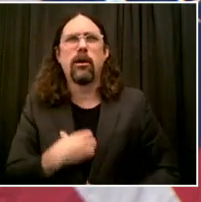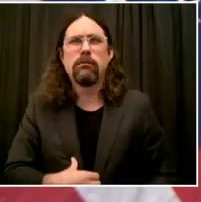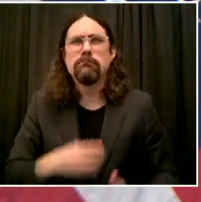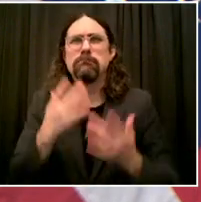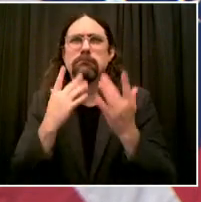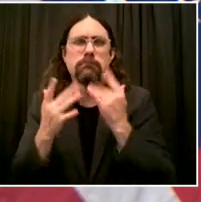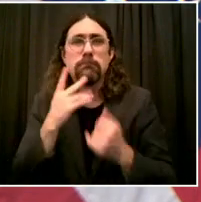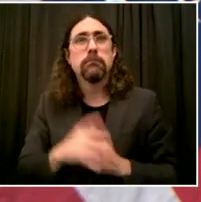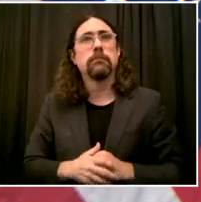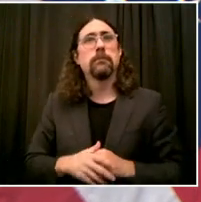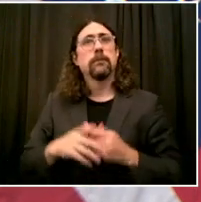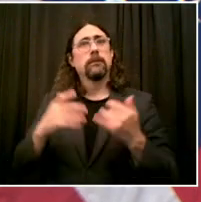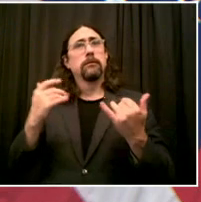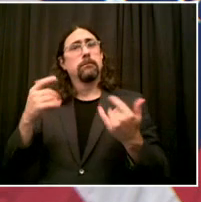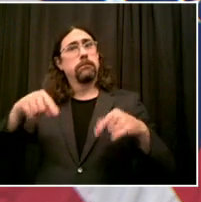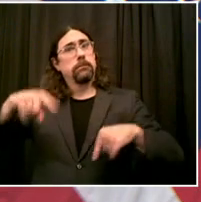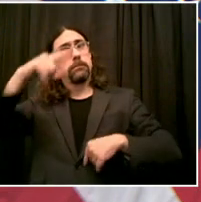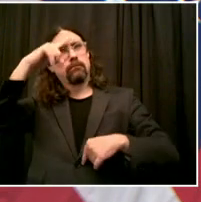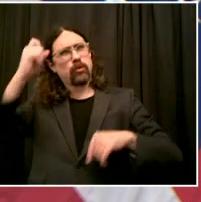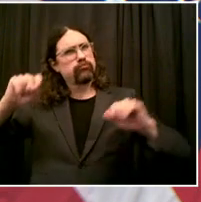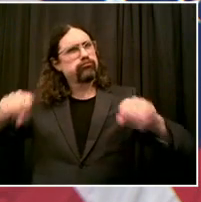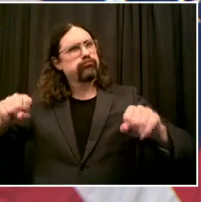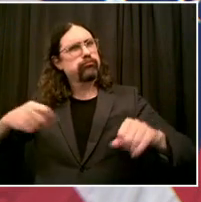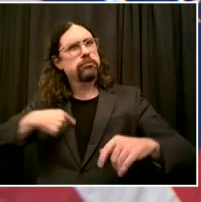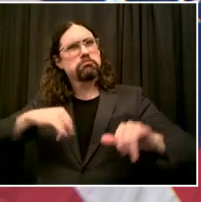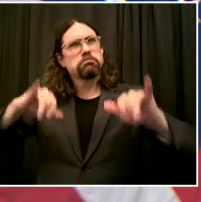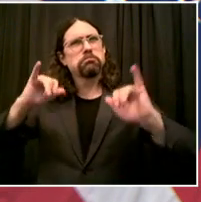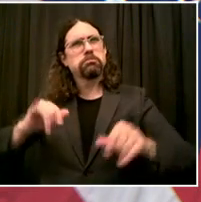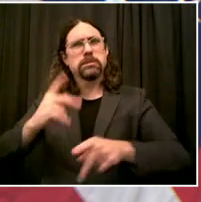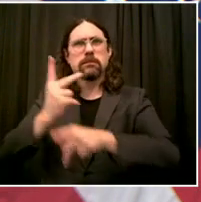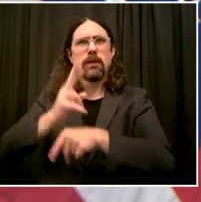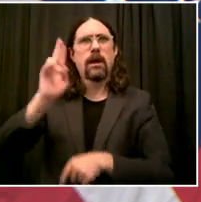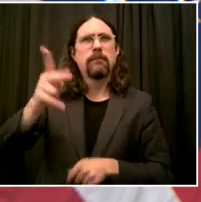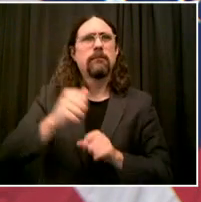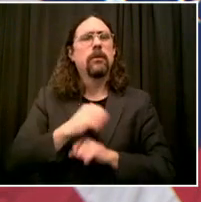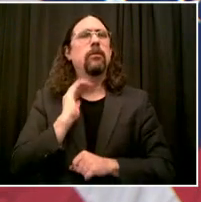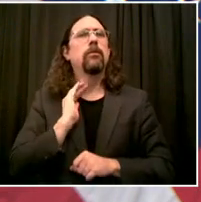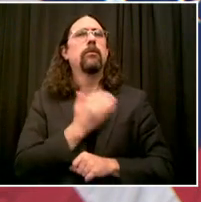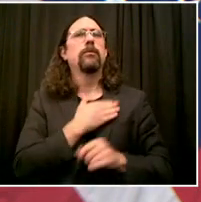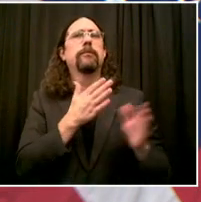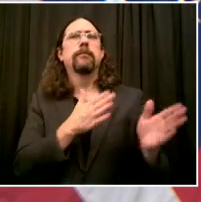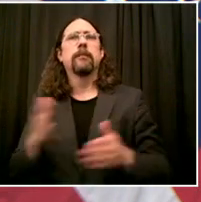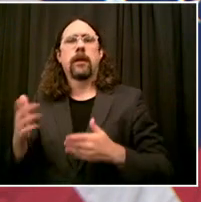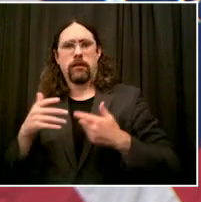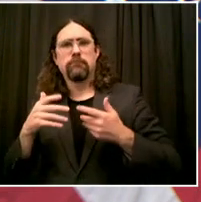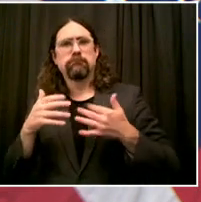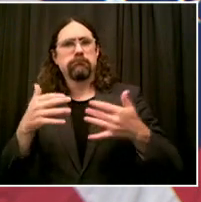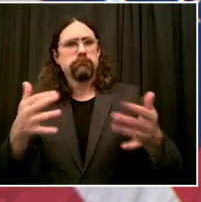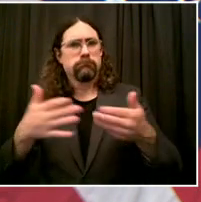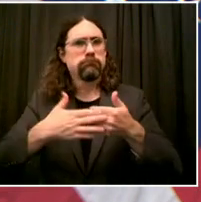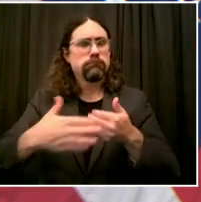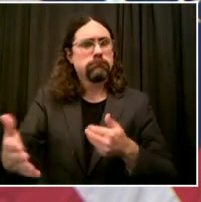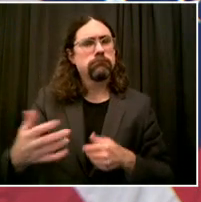into different phases? And so I want to talk a little bit about what our plans are for the summer.